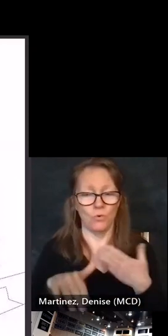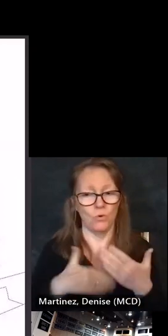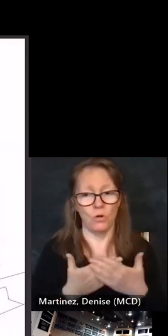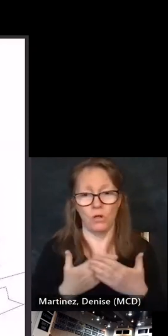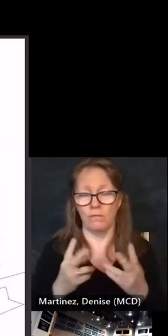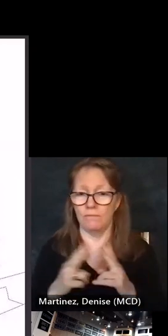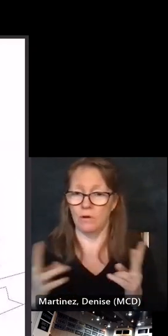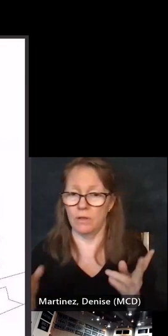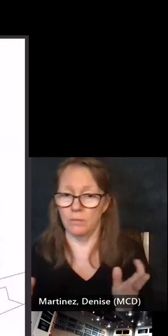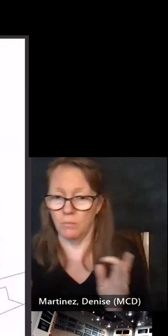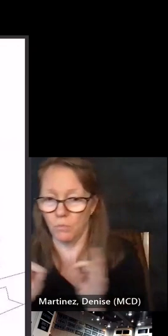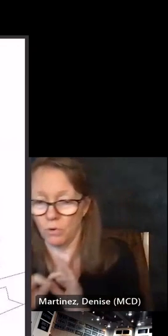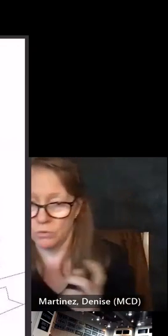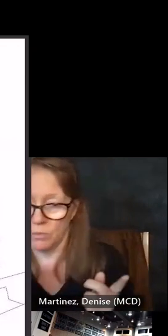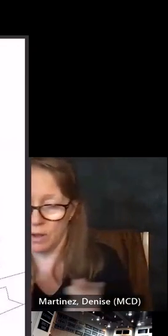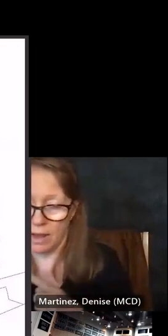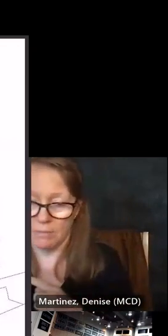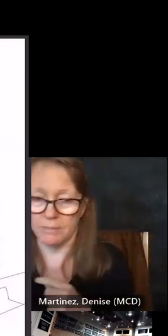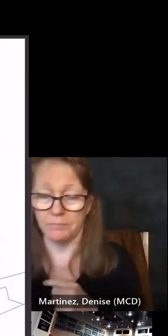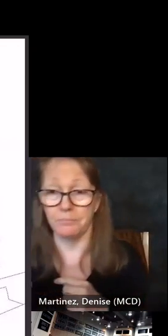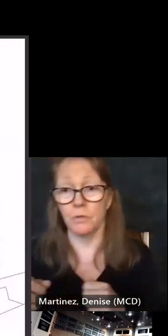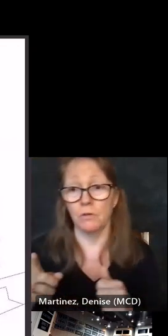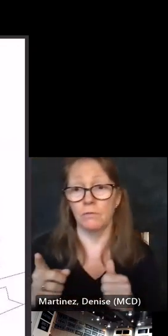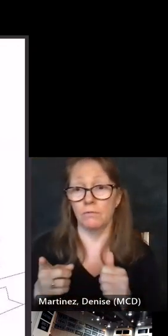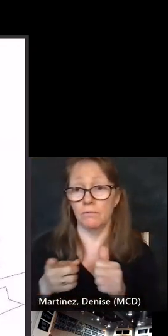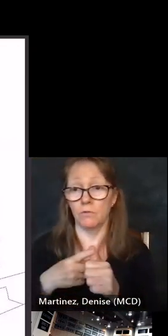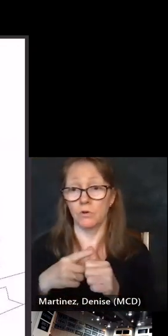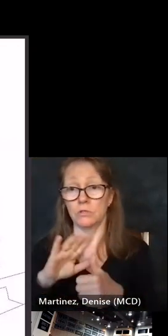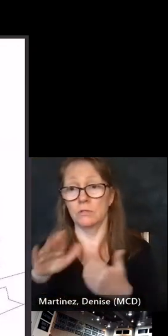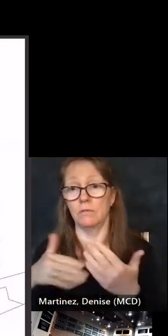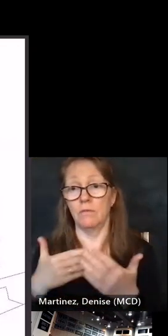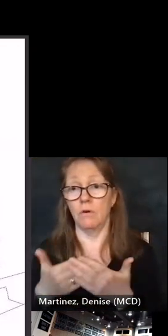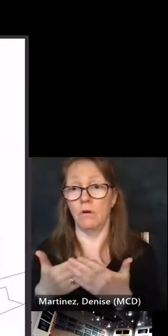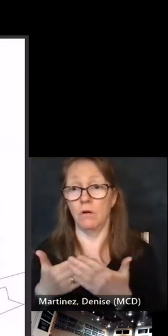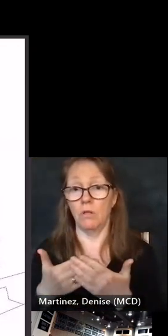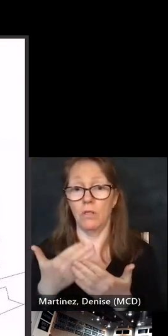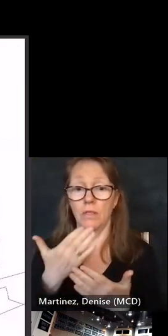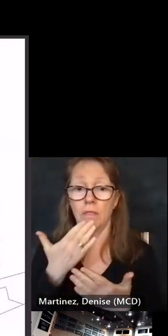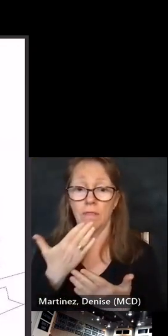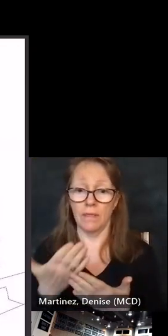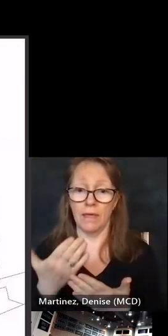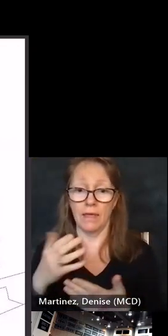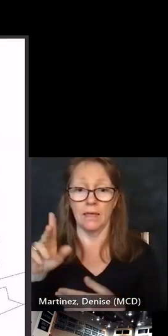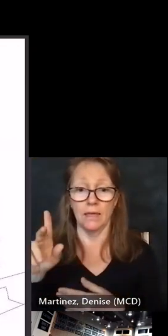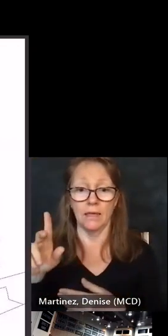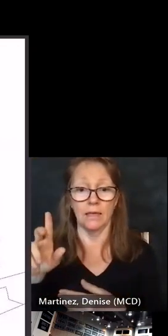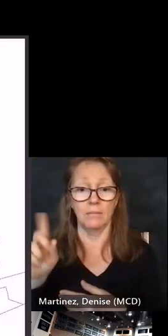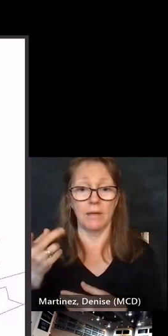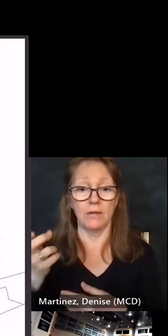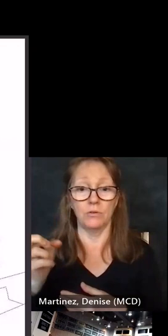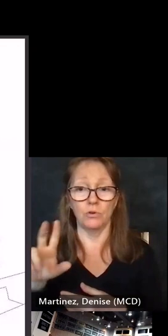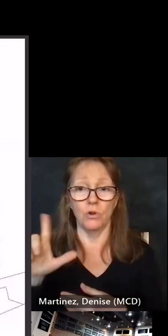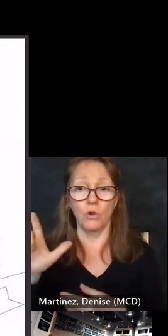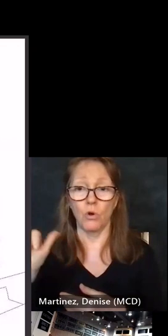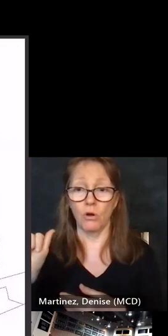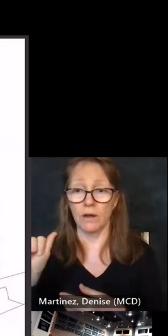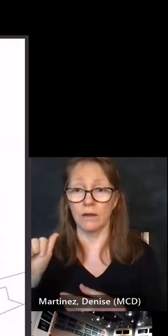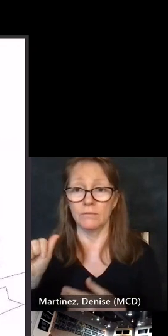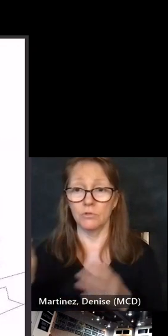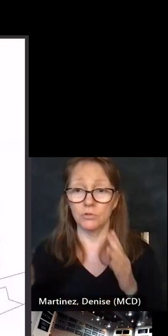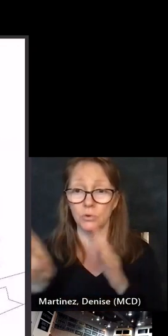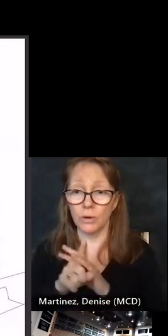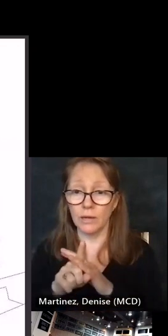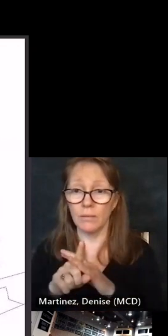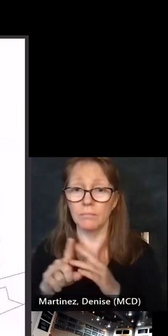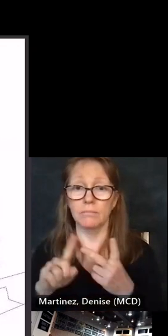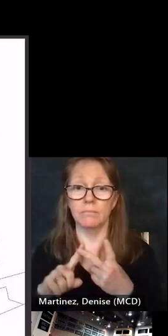want to say that, first of all, I want to thank Kendra Laura for showing up. I think Sam